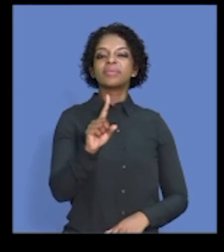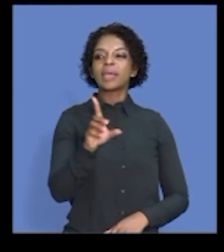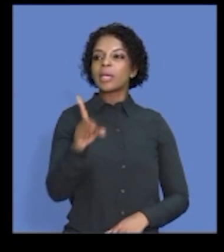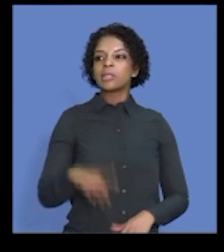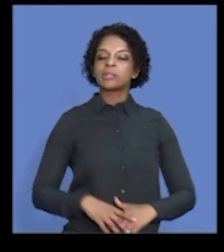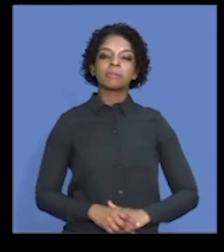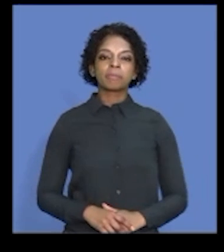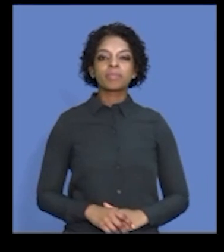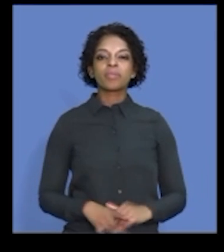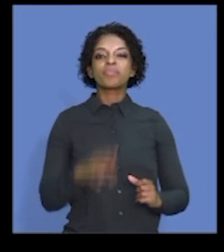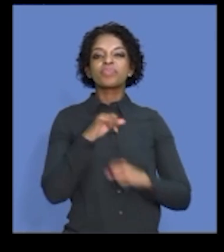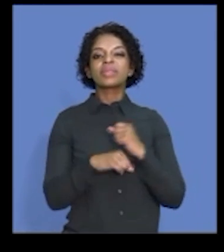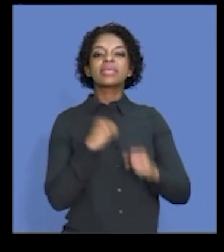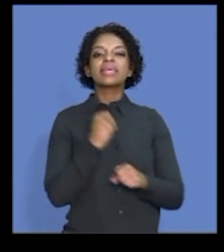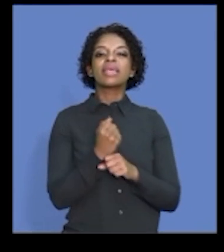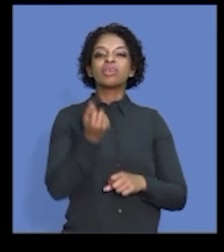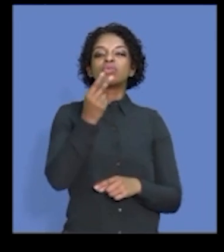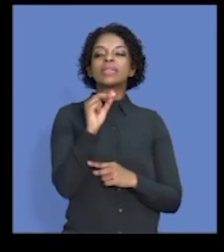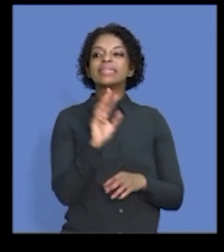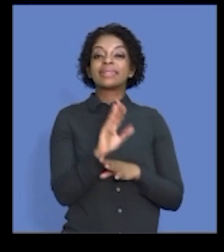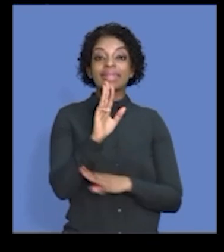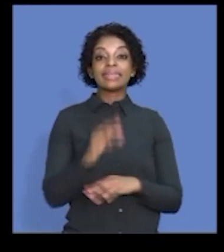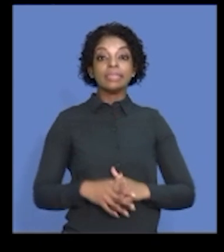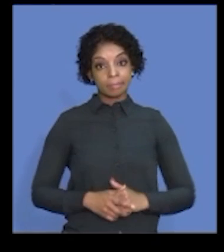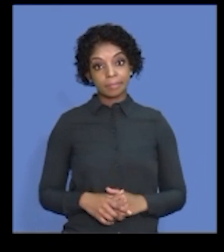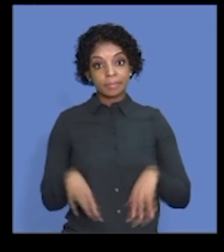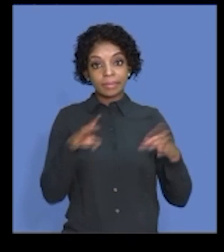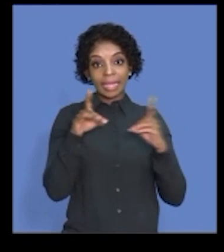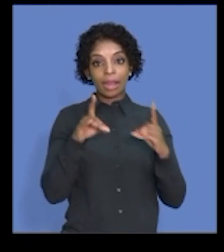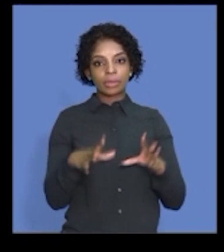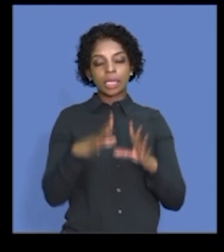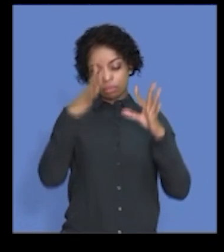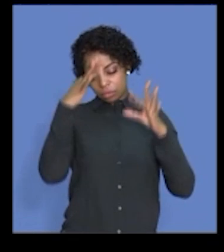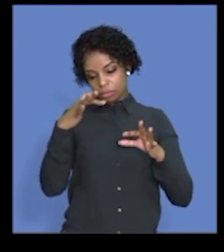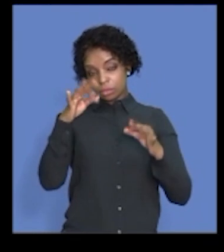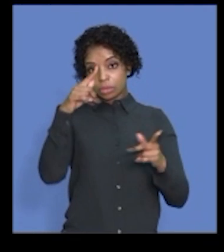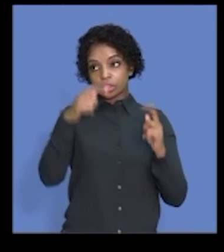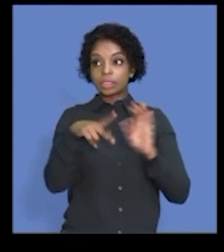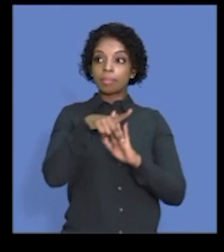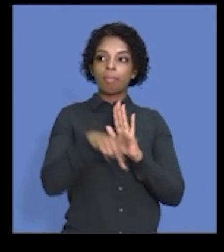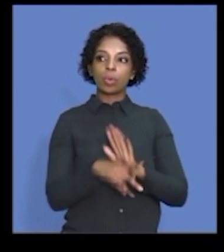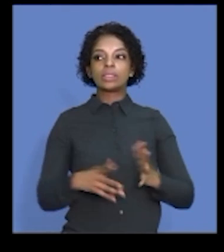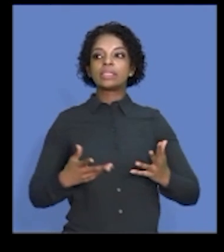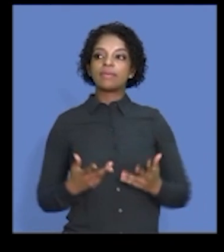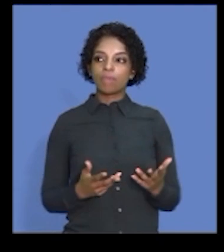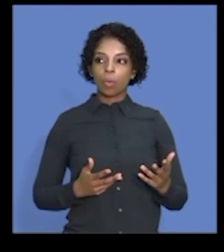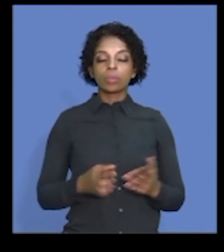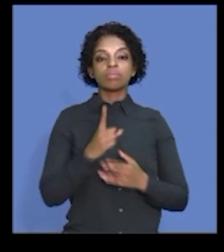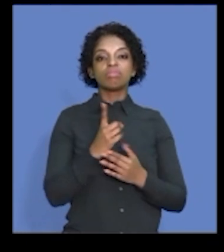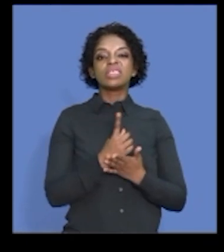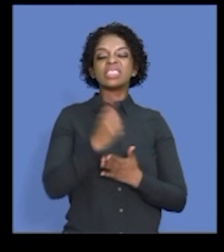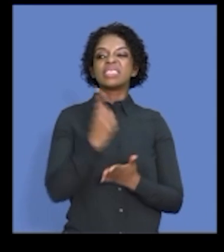from 2019, the directors made a deliberate decision to change the policy on the distribution of profit in the form